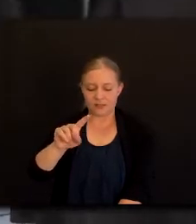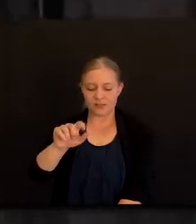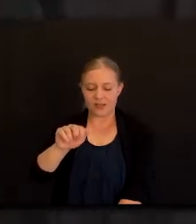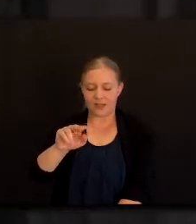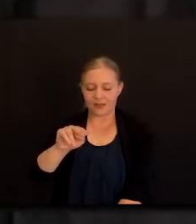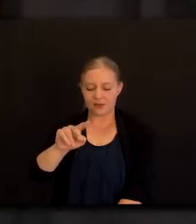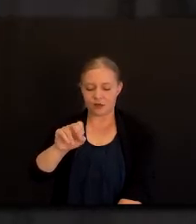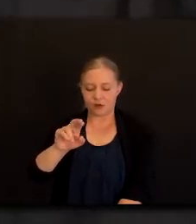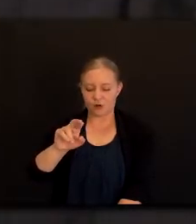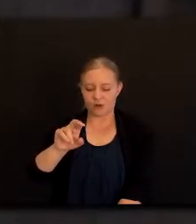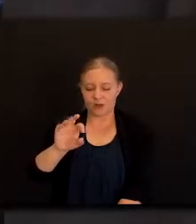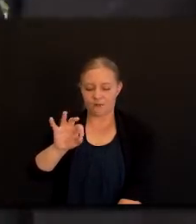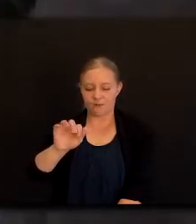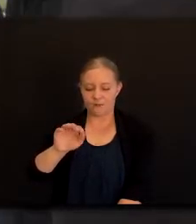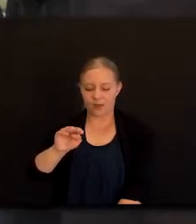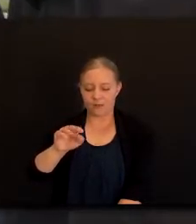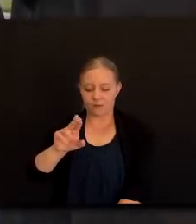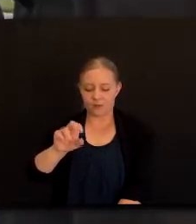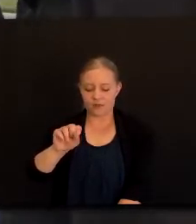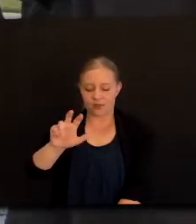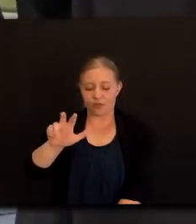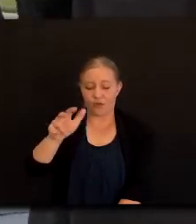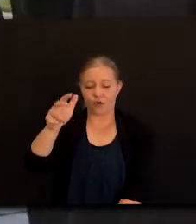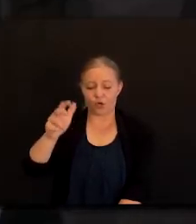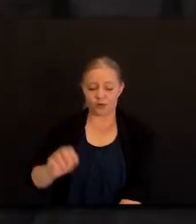Xander Salvador Famous III.